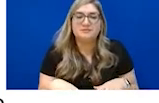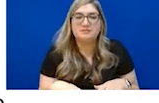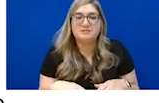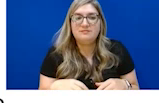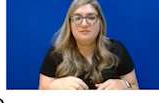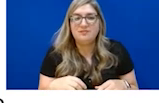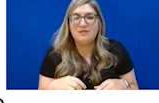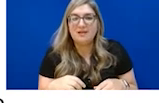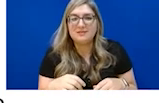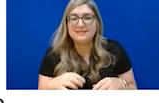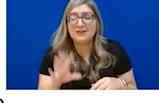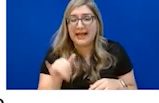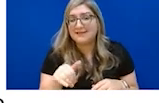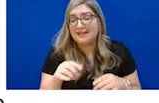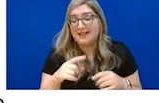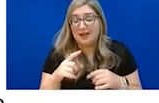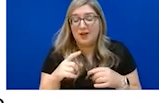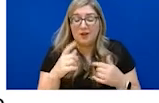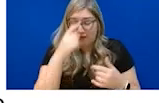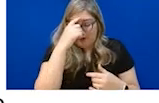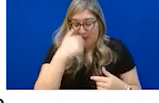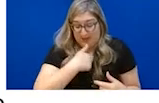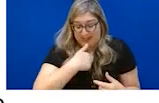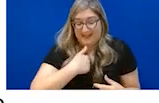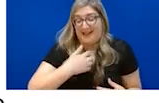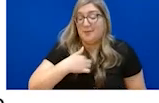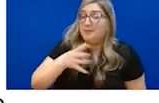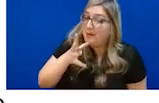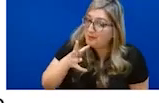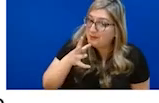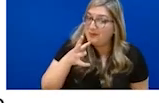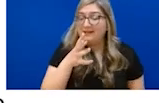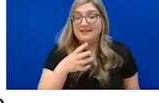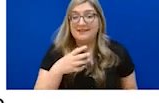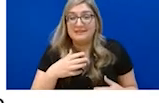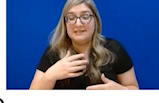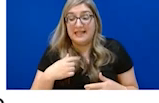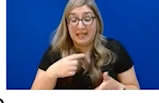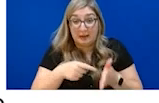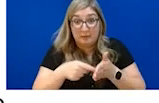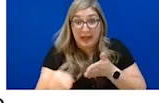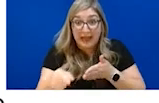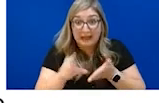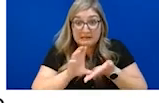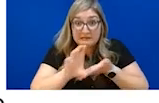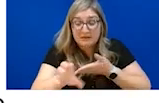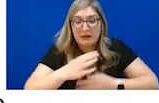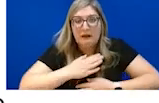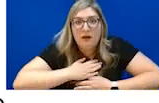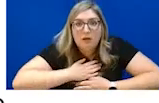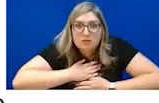as a parent in the education, higher education sector to pay for those books. It really